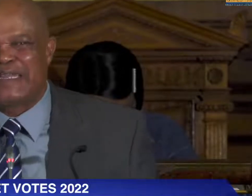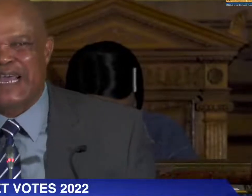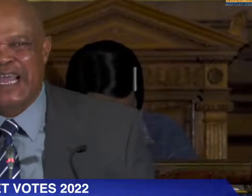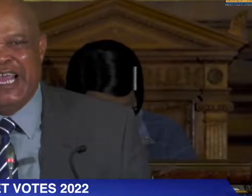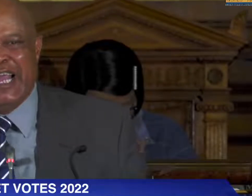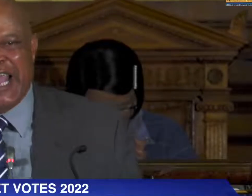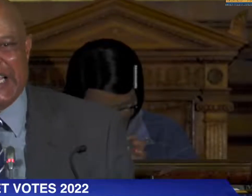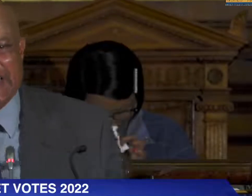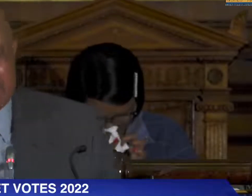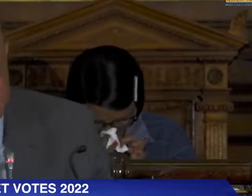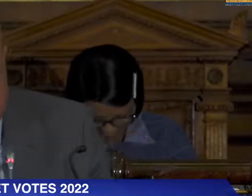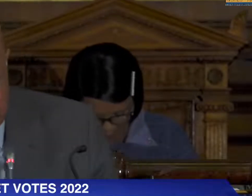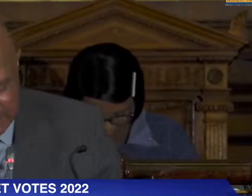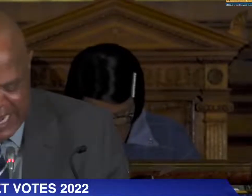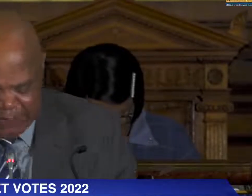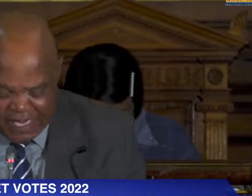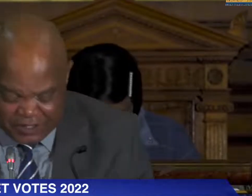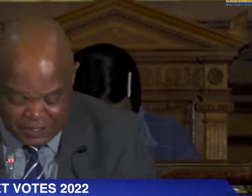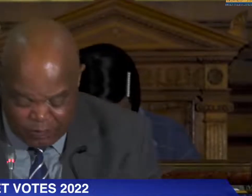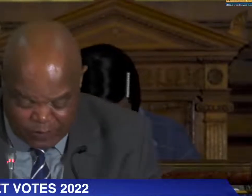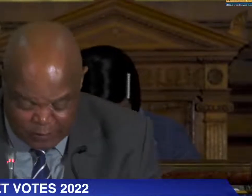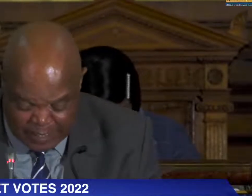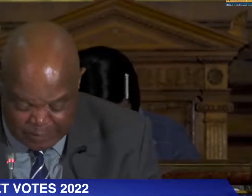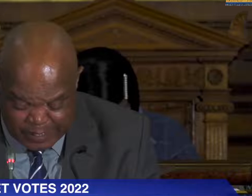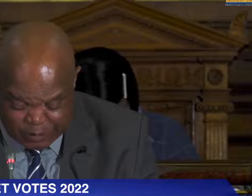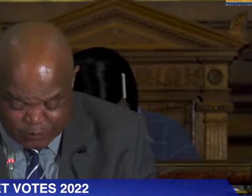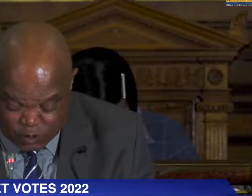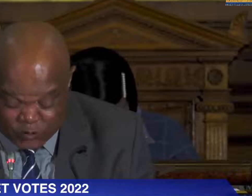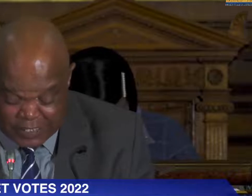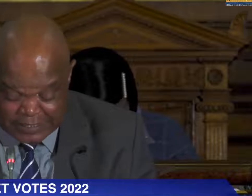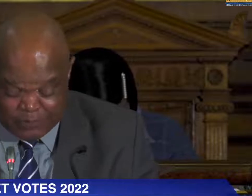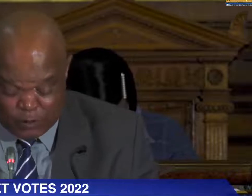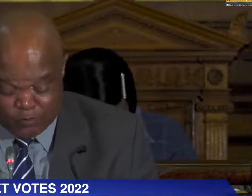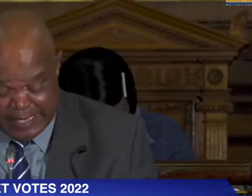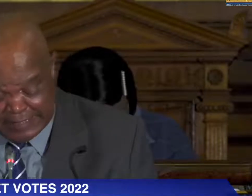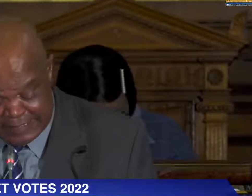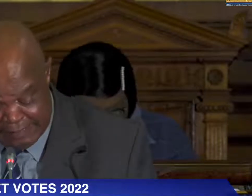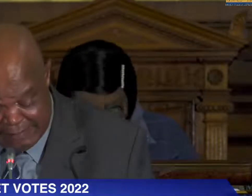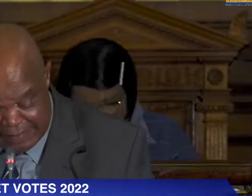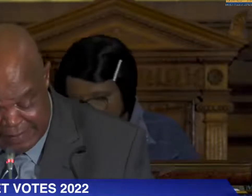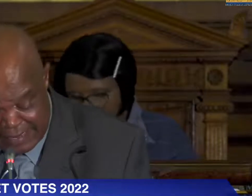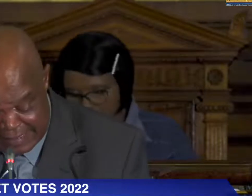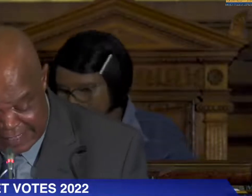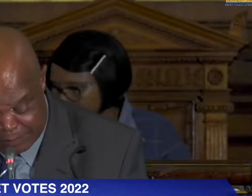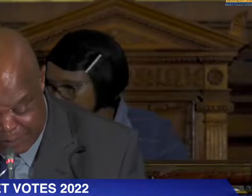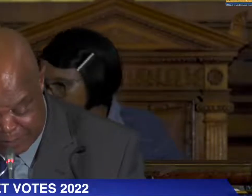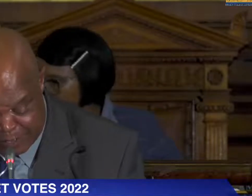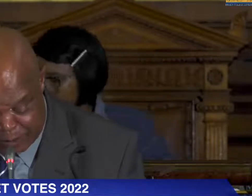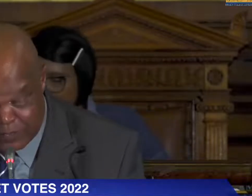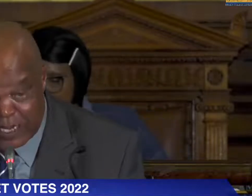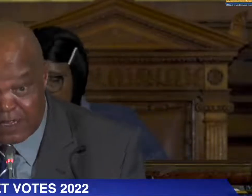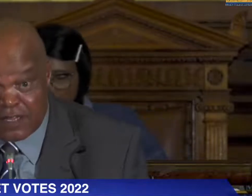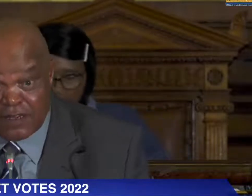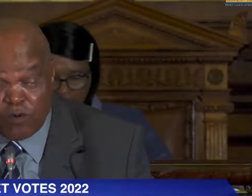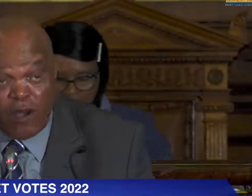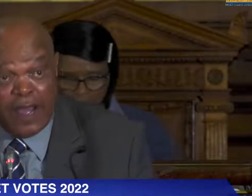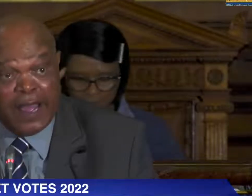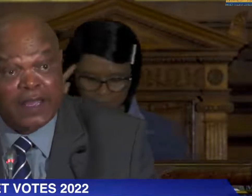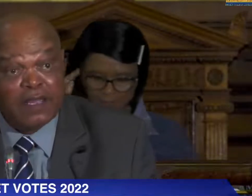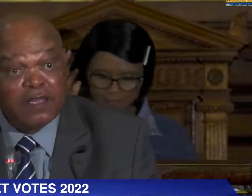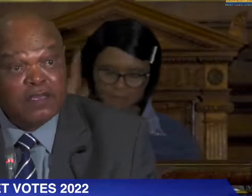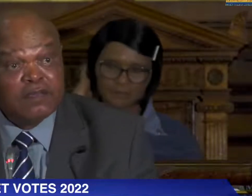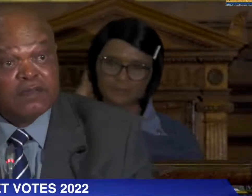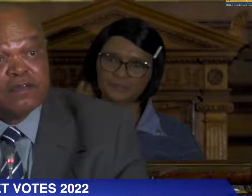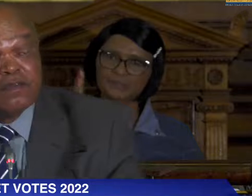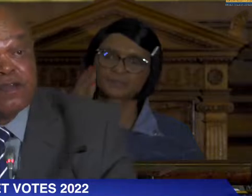thing together. And he made mention of the Department of Social Development and the Department of Health.